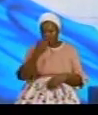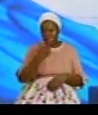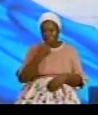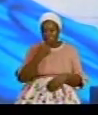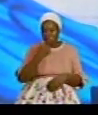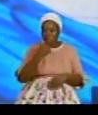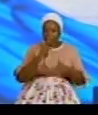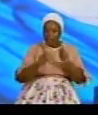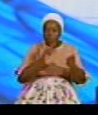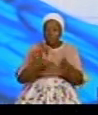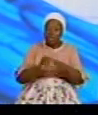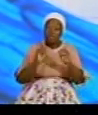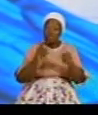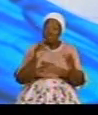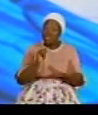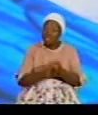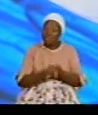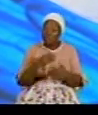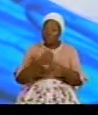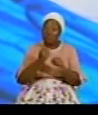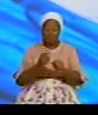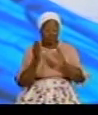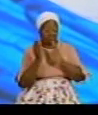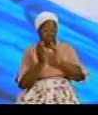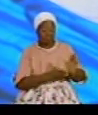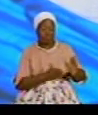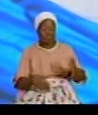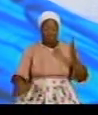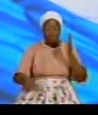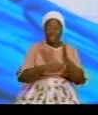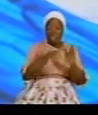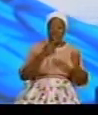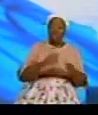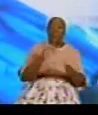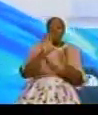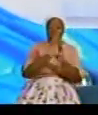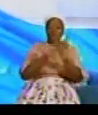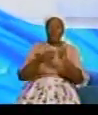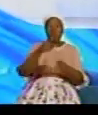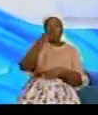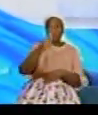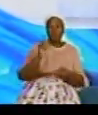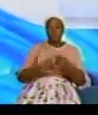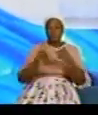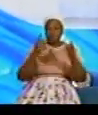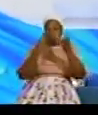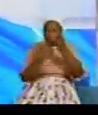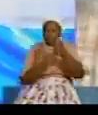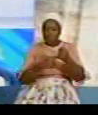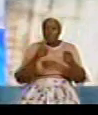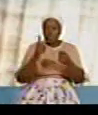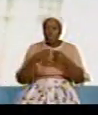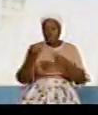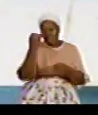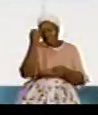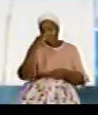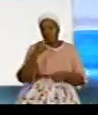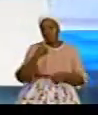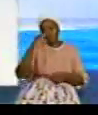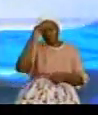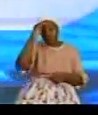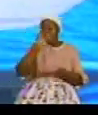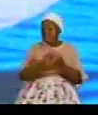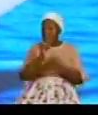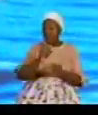you reject the commandment of God to hold on to the ideas of men. That's